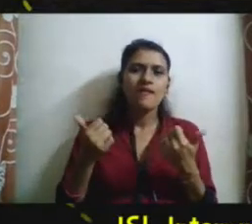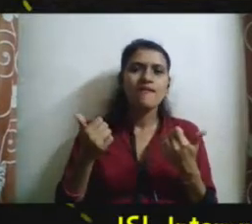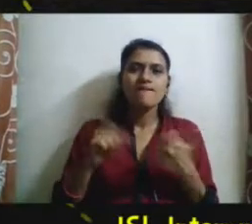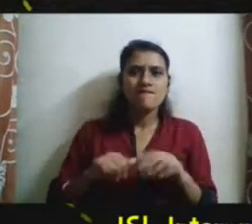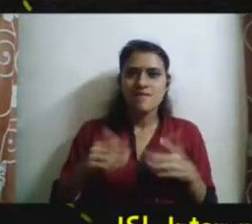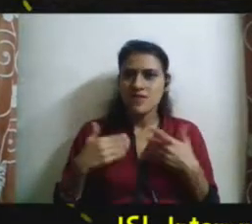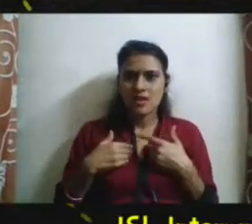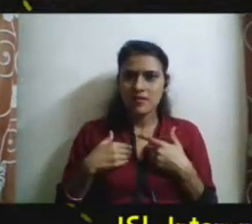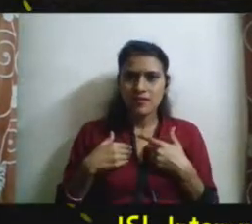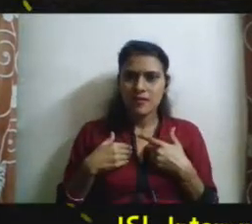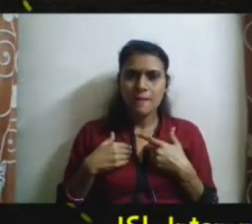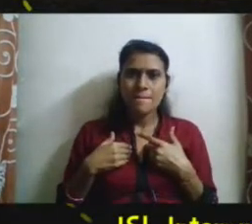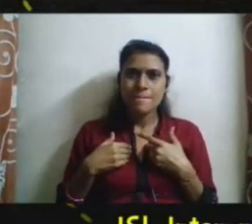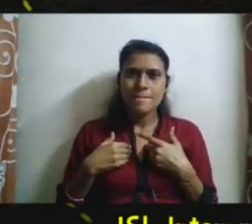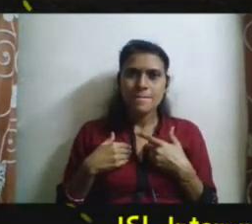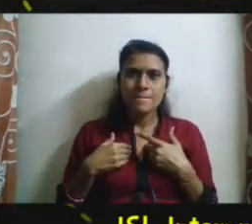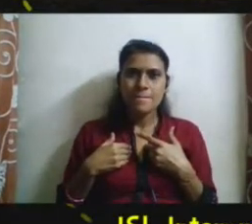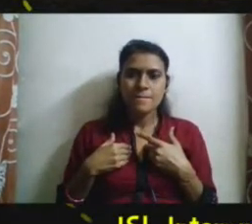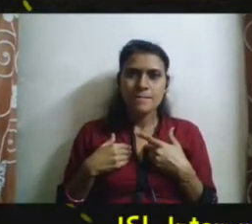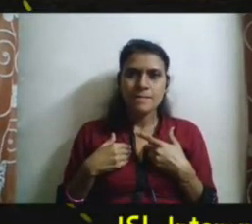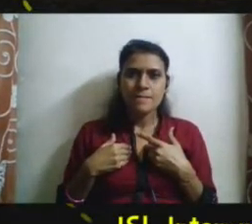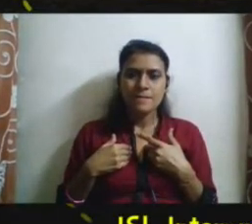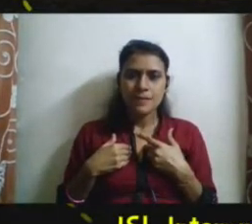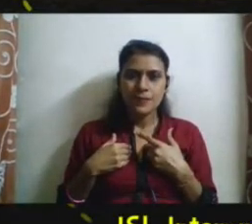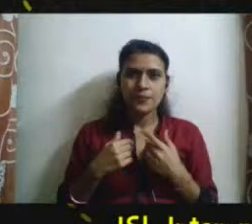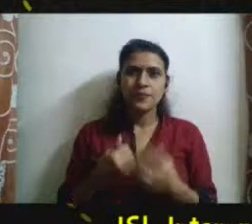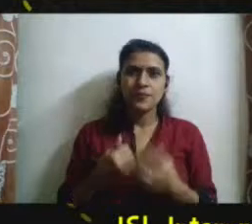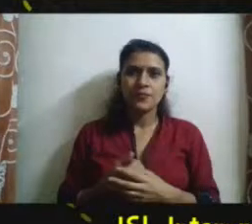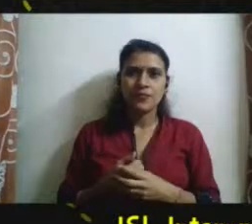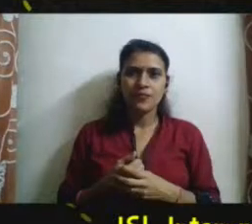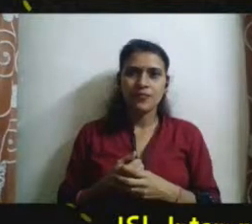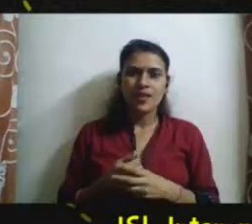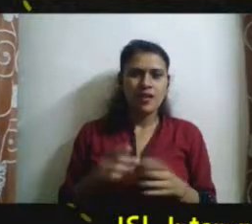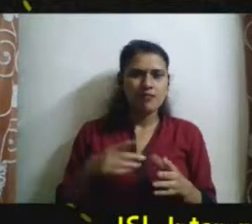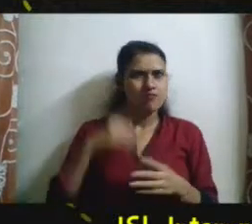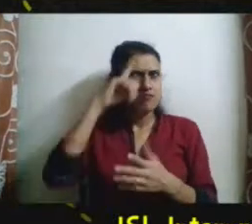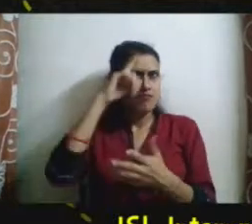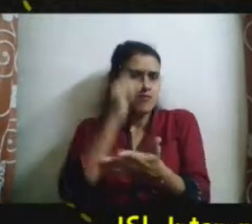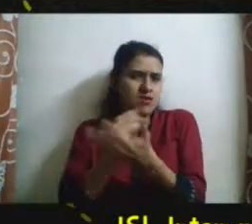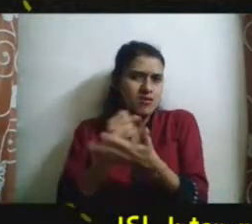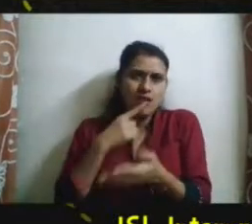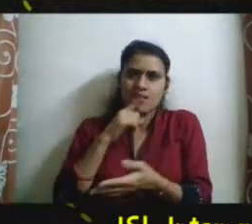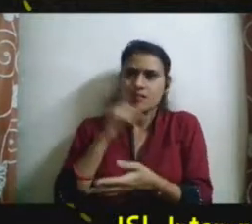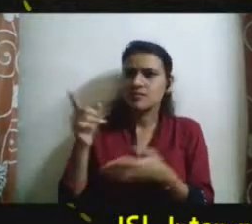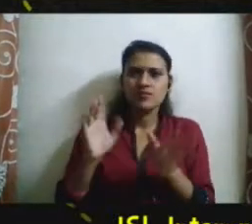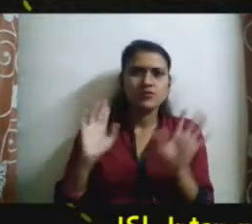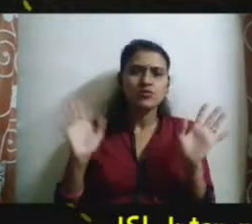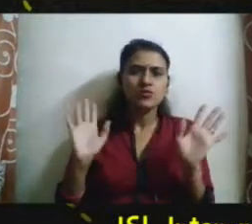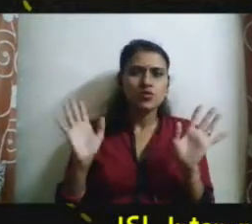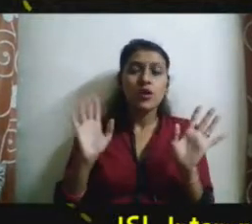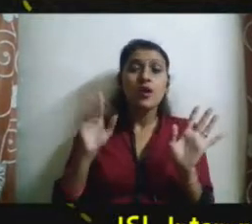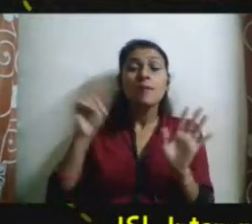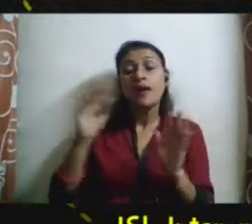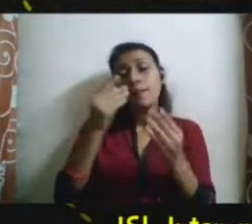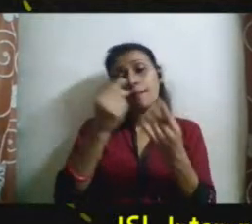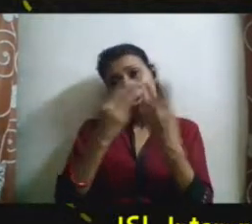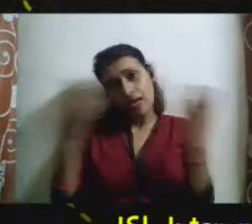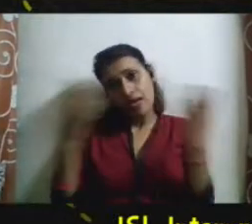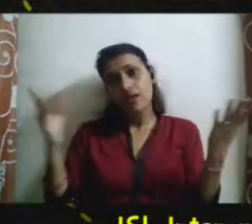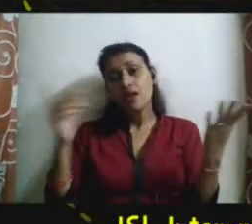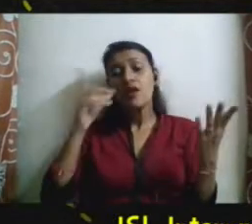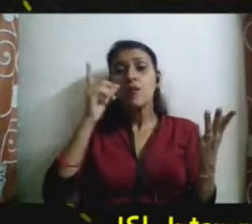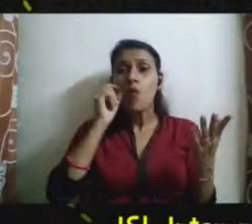the I can't sort of come to a conclusion on for that reason. But yes, you know,